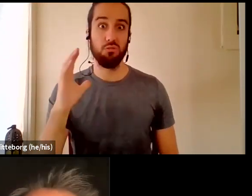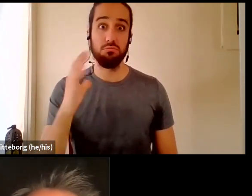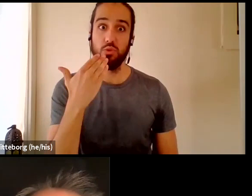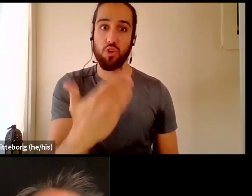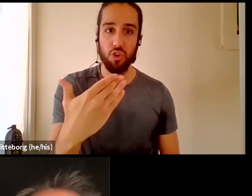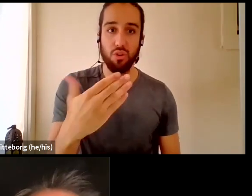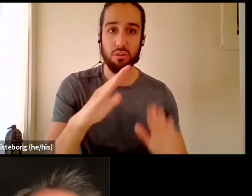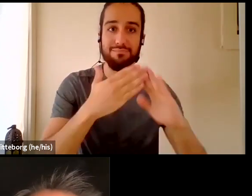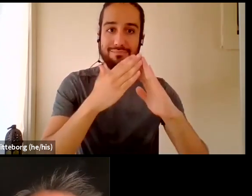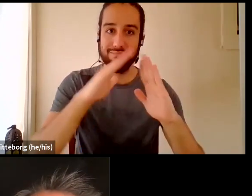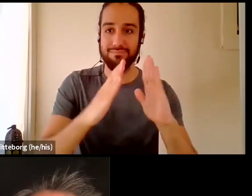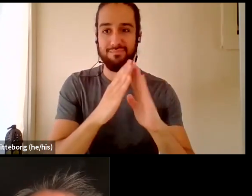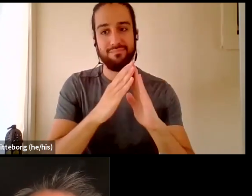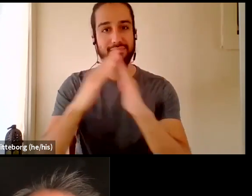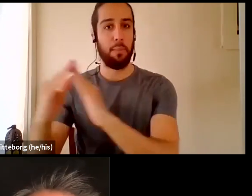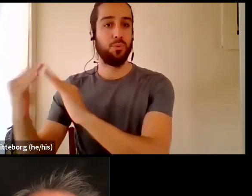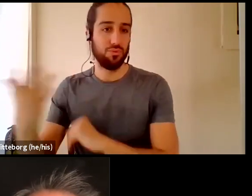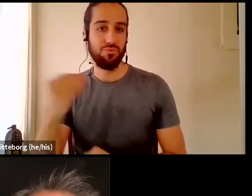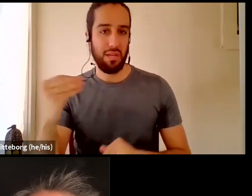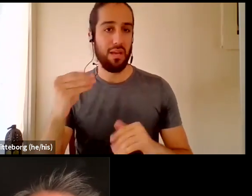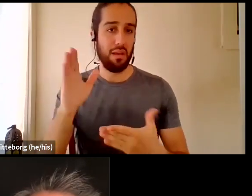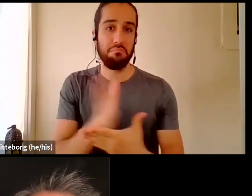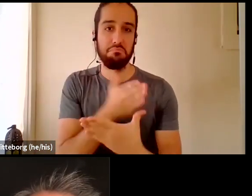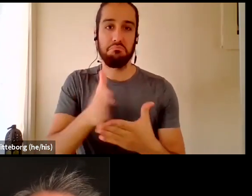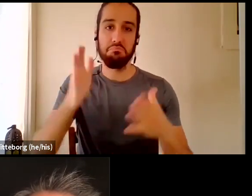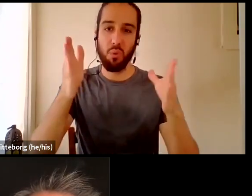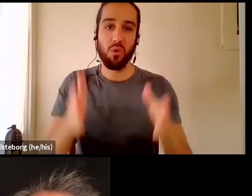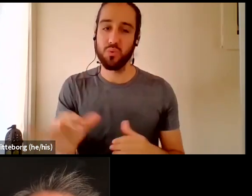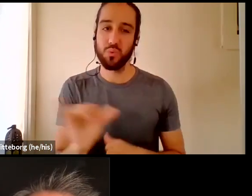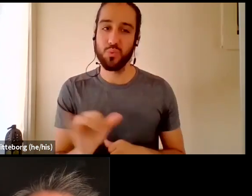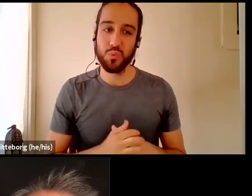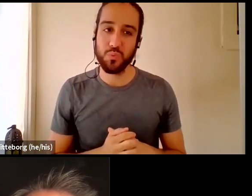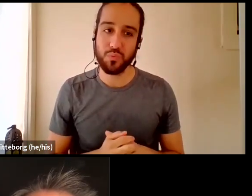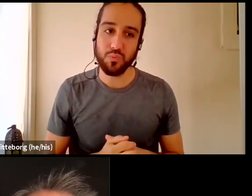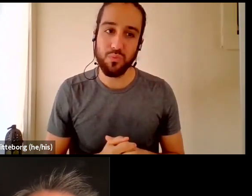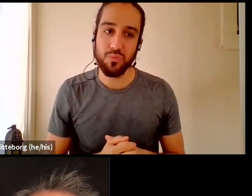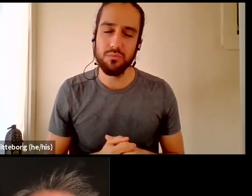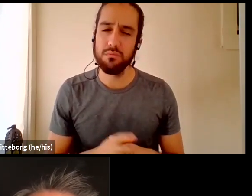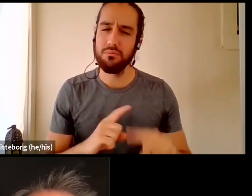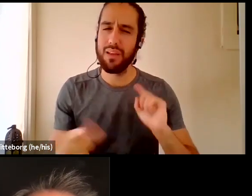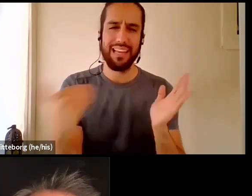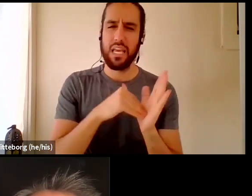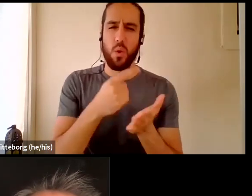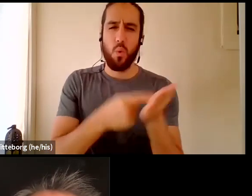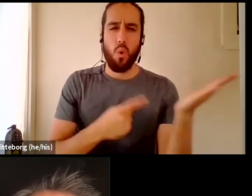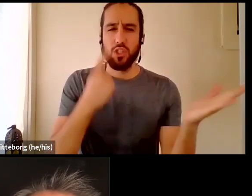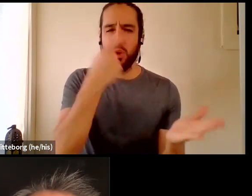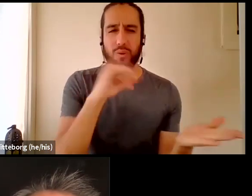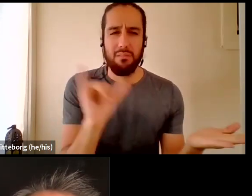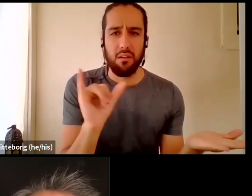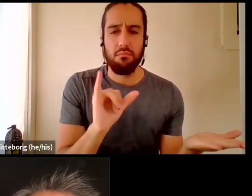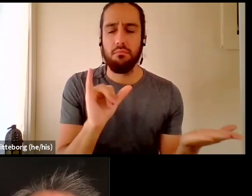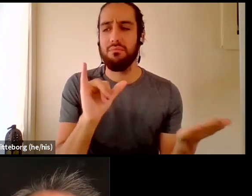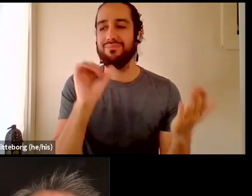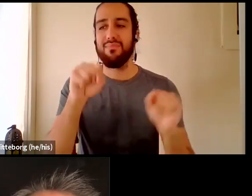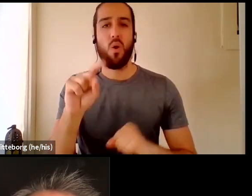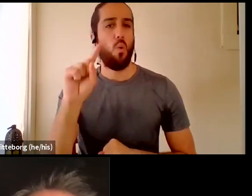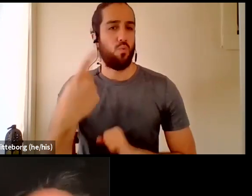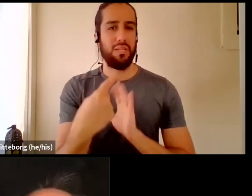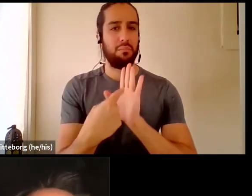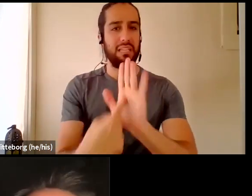So, but again, you know, what does that look like can only be revealed in